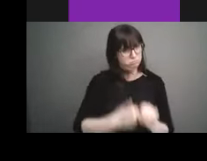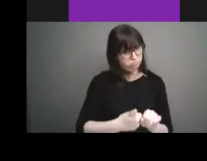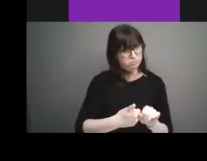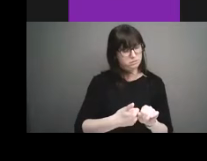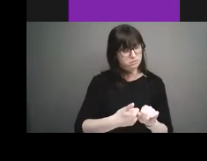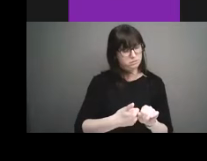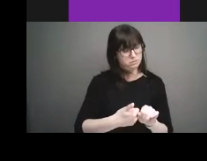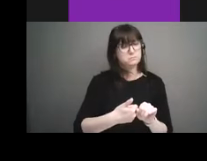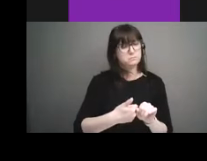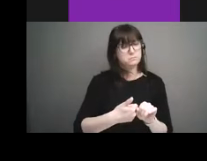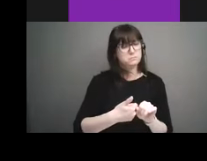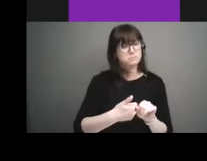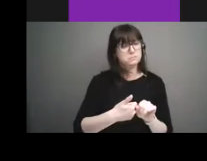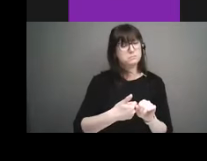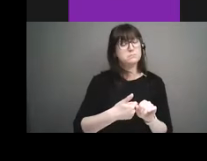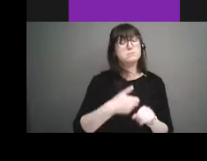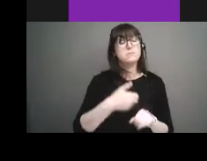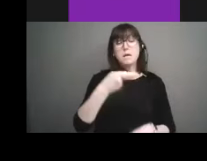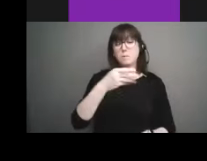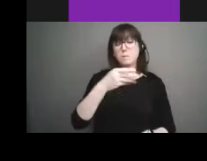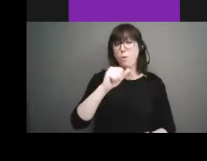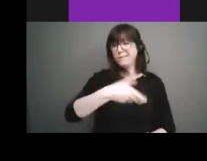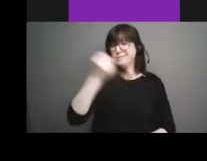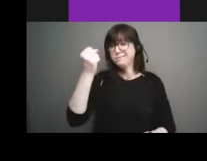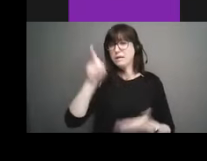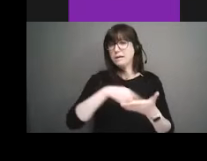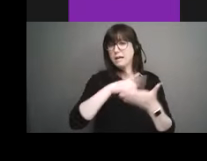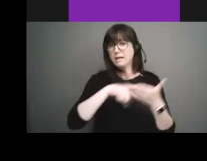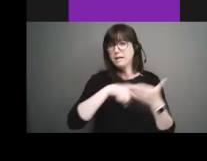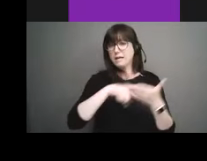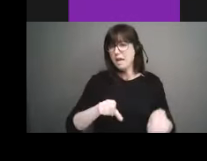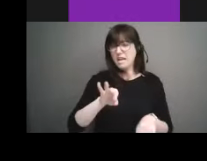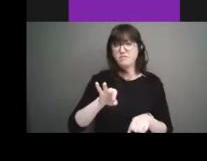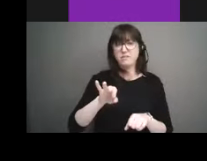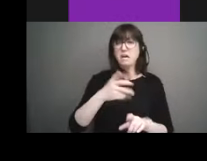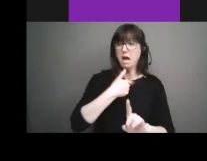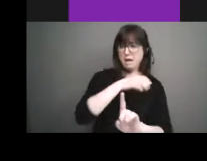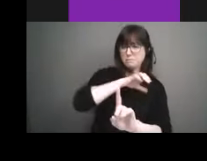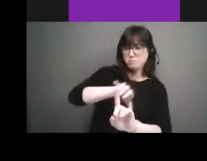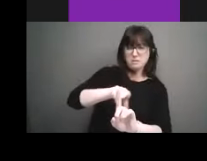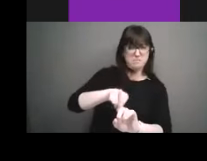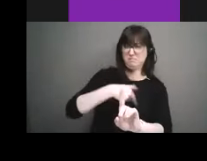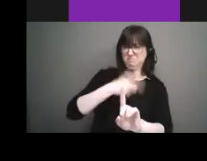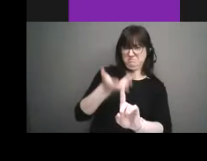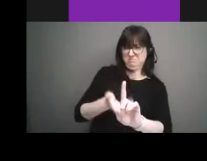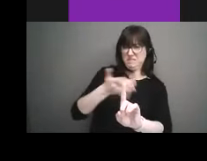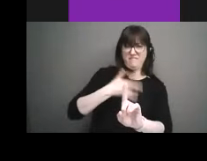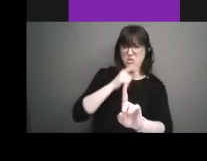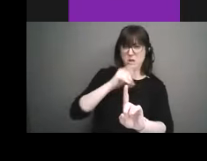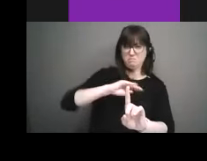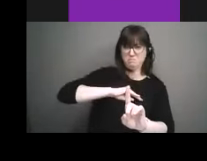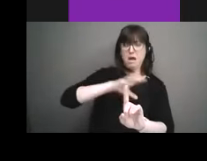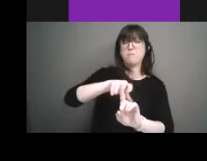revoke the power if at some point they're unhappy with the appointed person, Appreciate that unless the